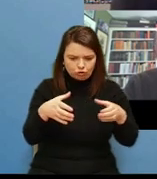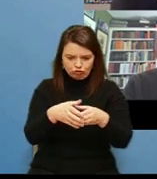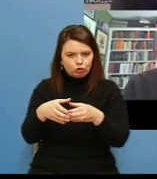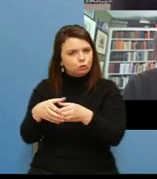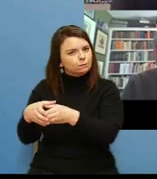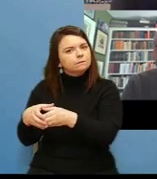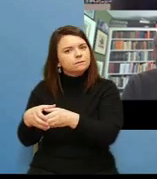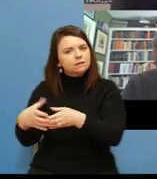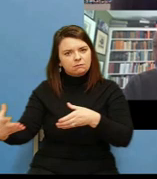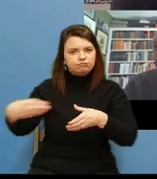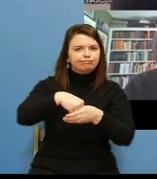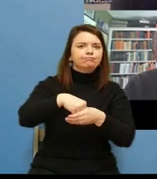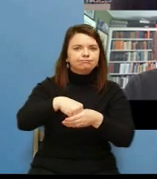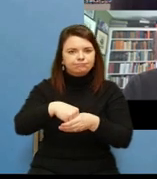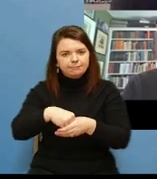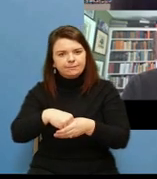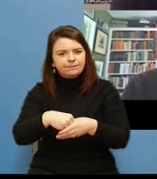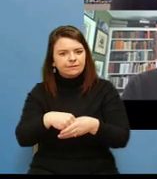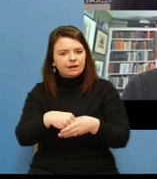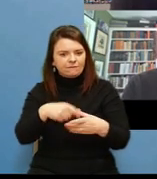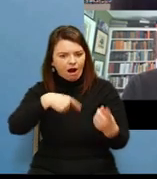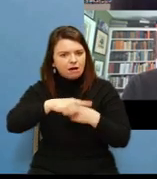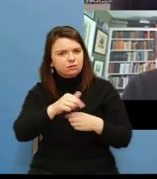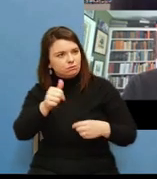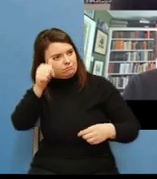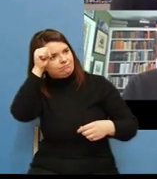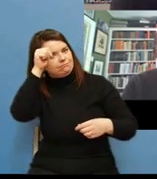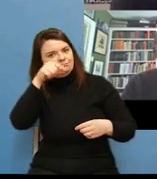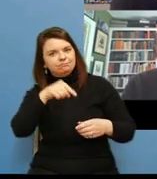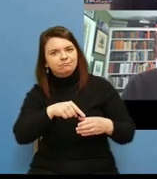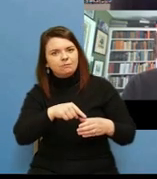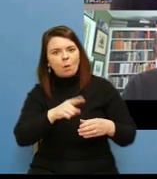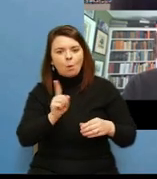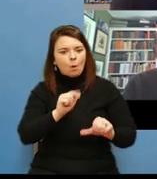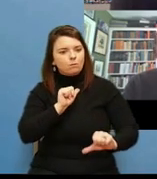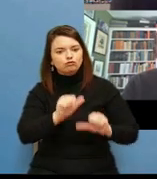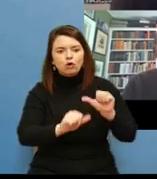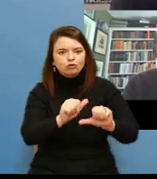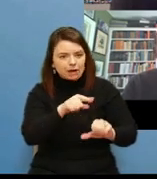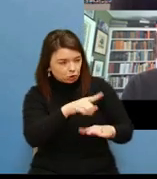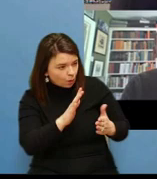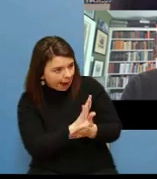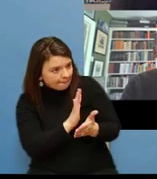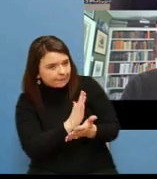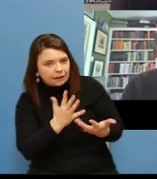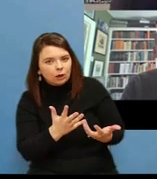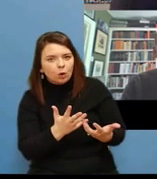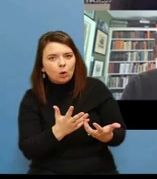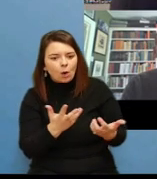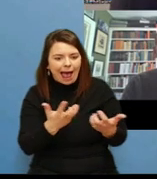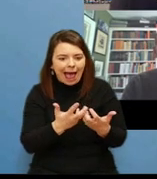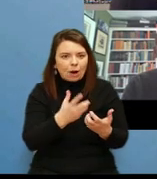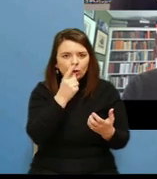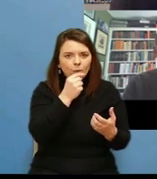be helpful to do some focus groups or something, just to have an idea of where we're